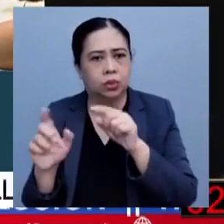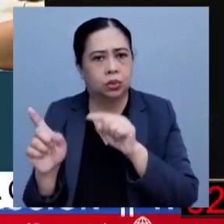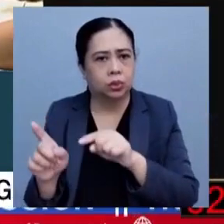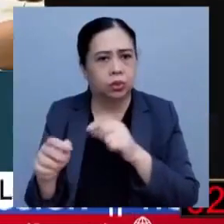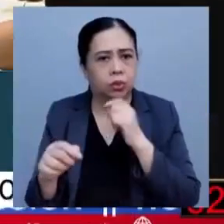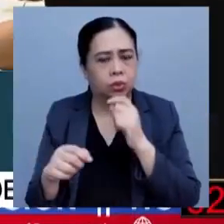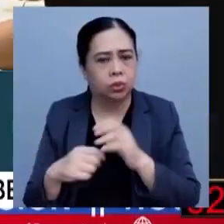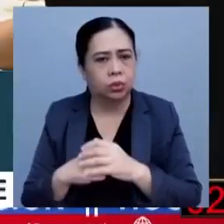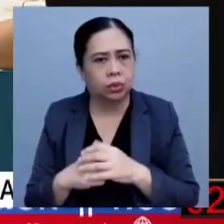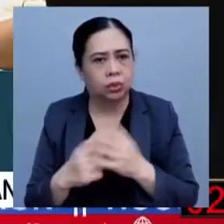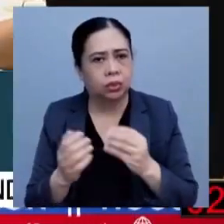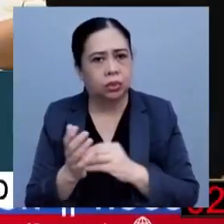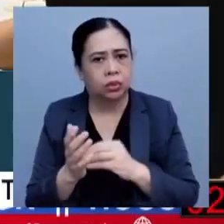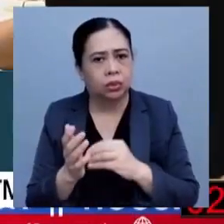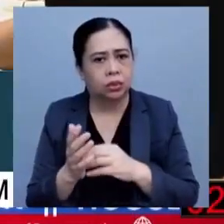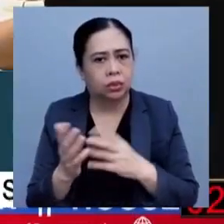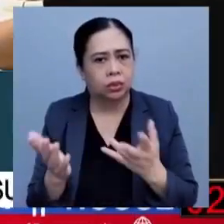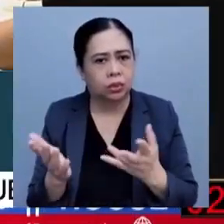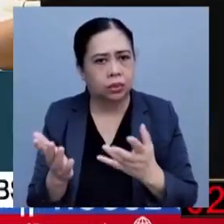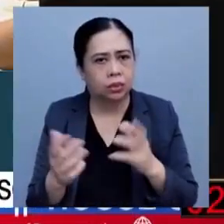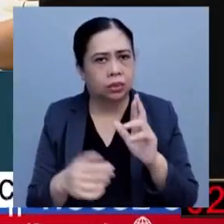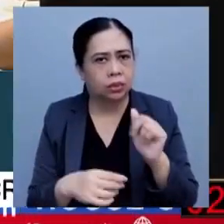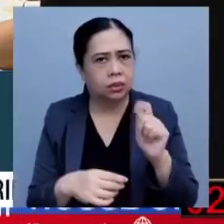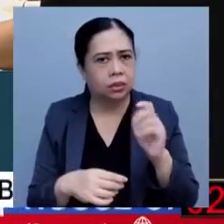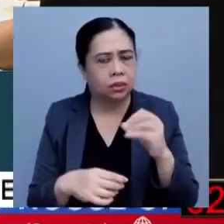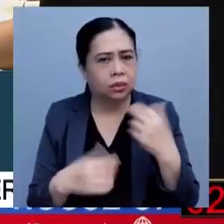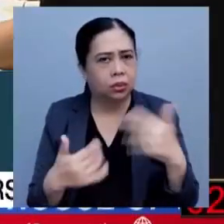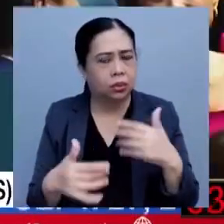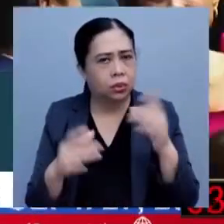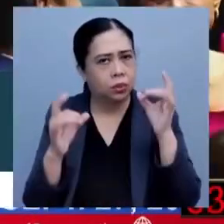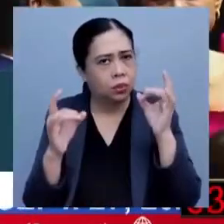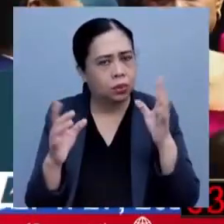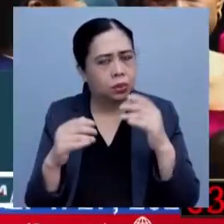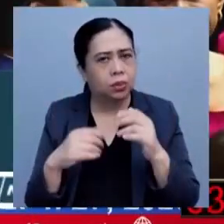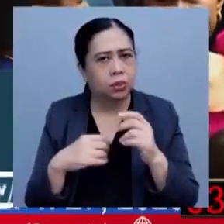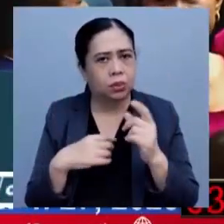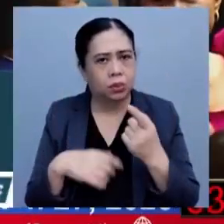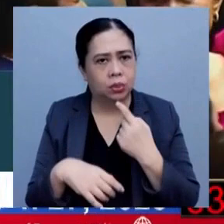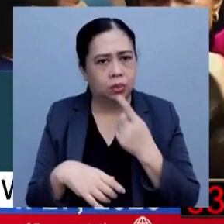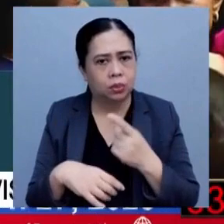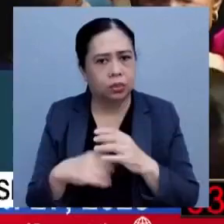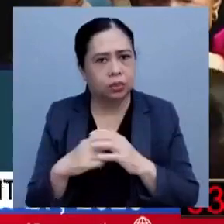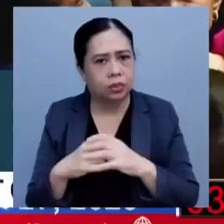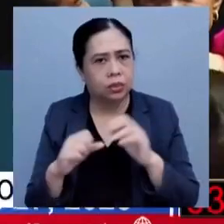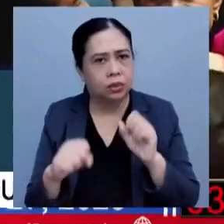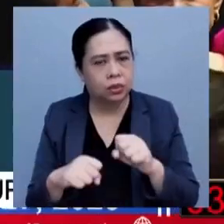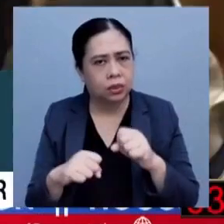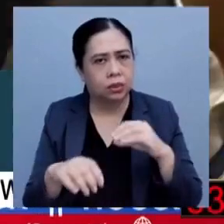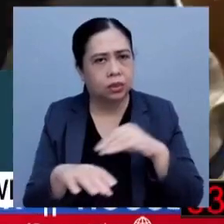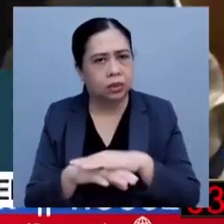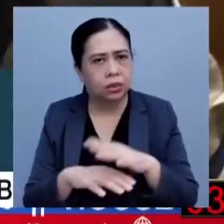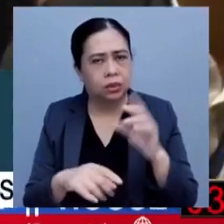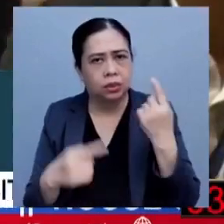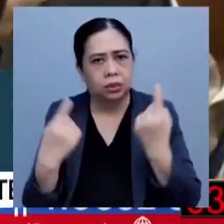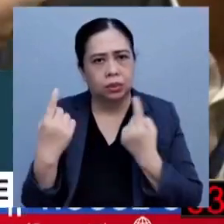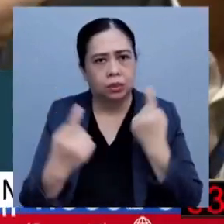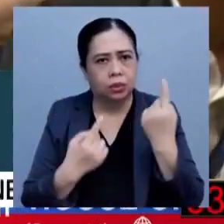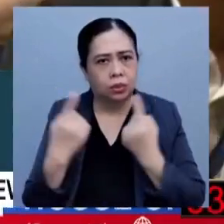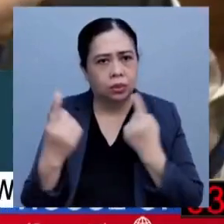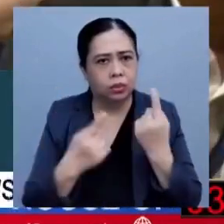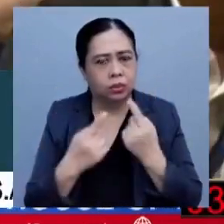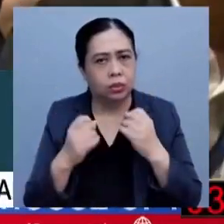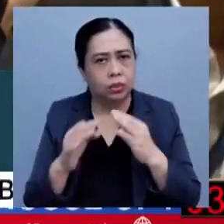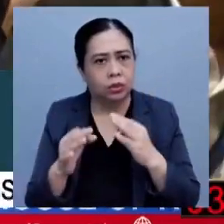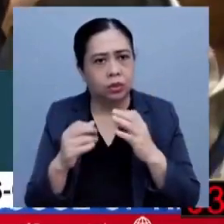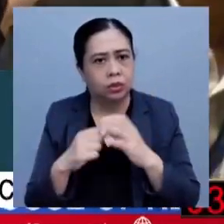current debt-to-GDP ratio is not yet alarming. She admits, though, it can be a cause of concern soon if the trend of having